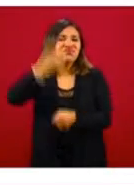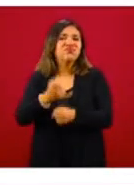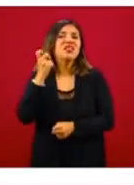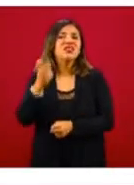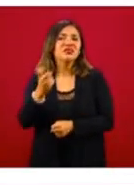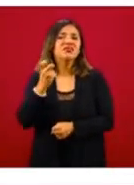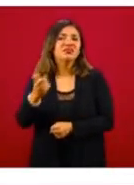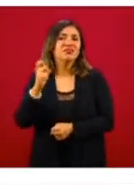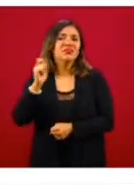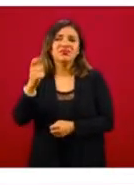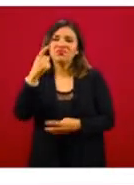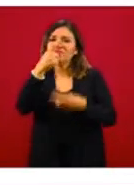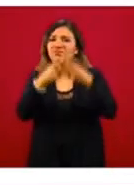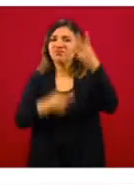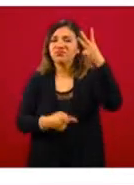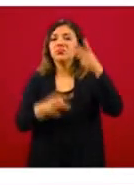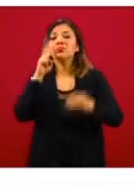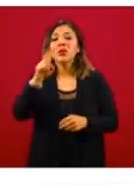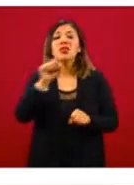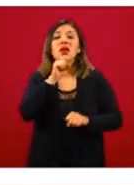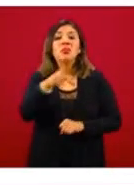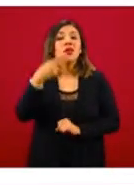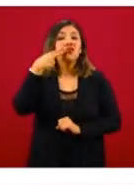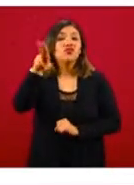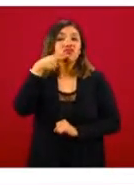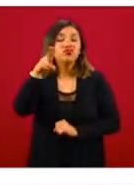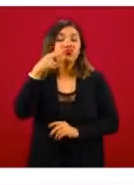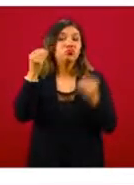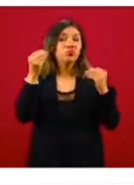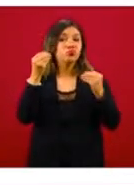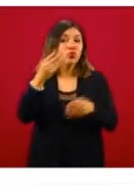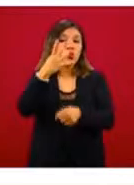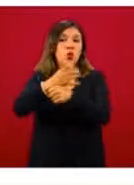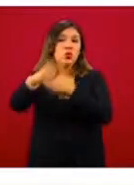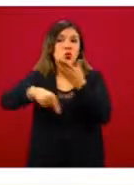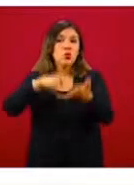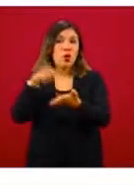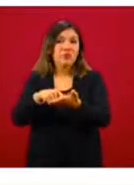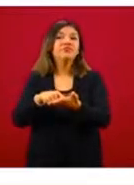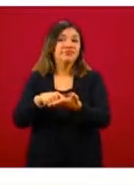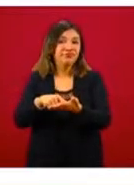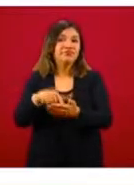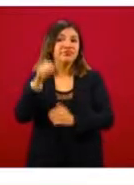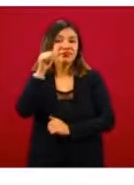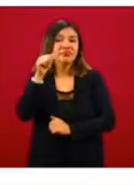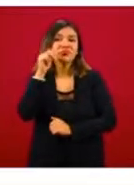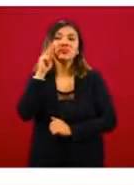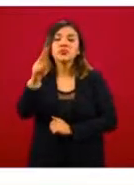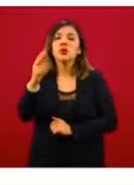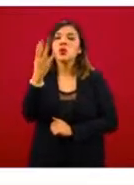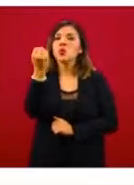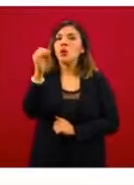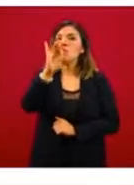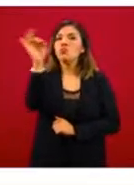are also the spearhead of all these comorbidities. In fourth place, smoking,